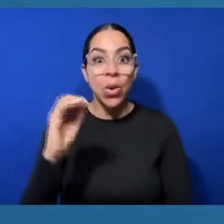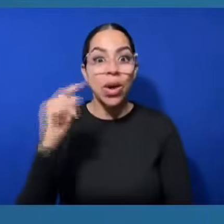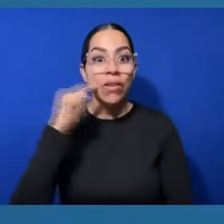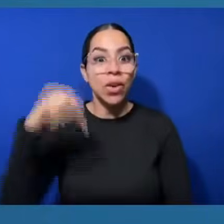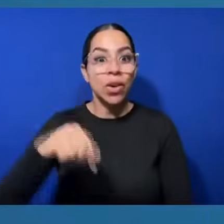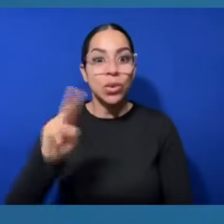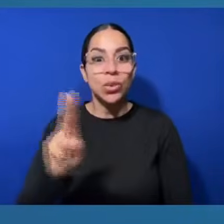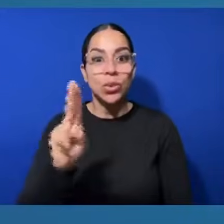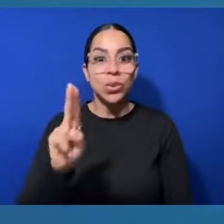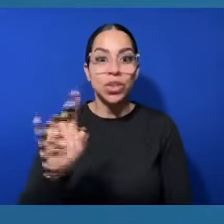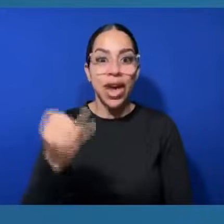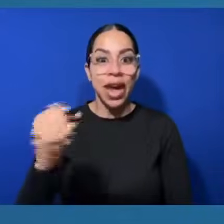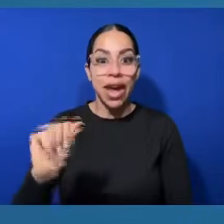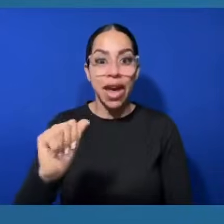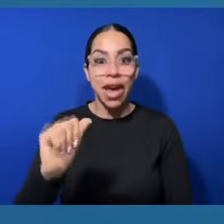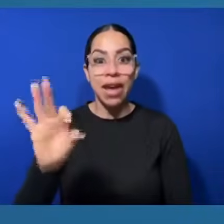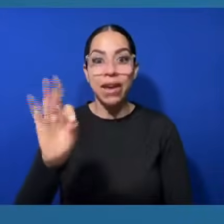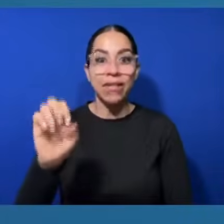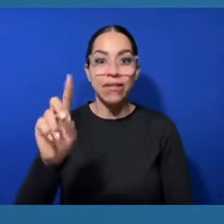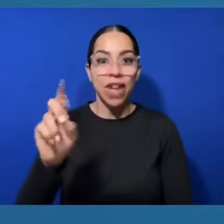Eric Goldstein.